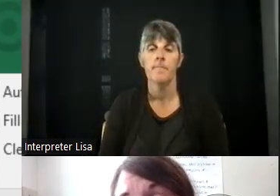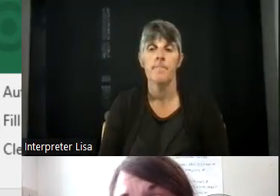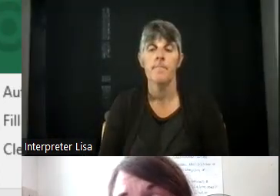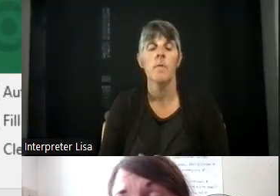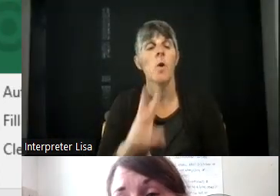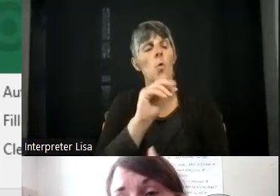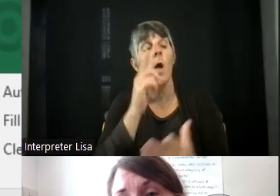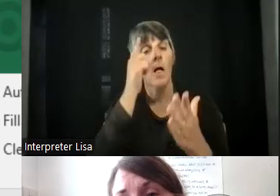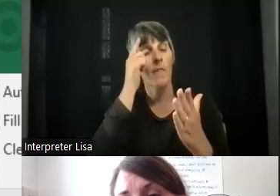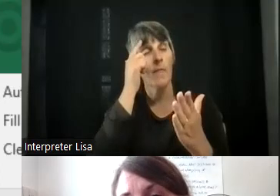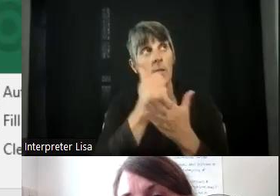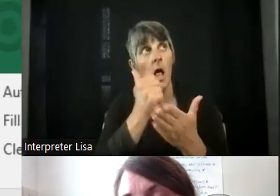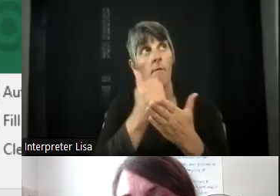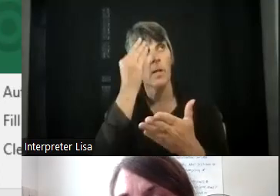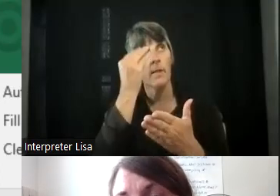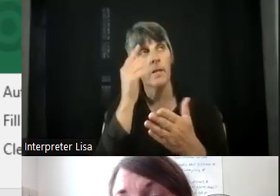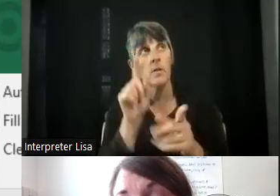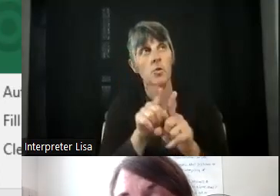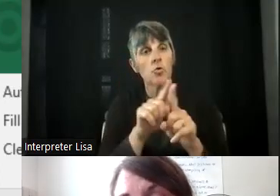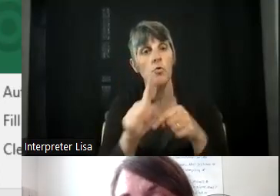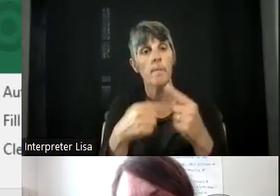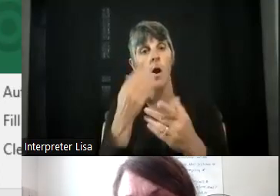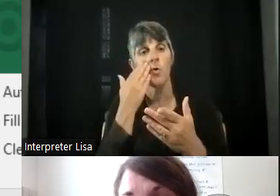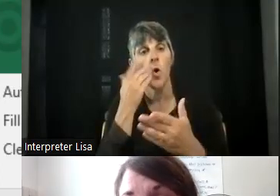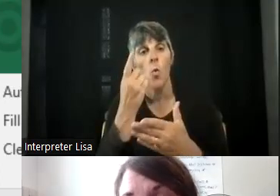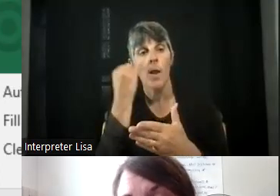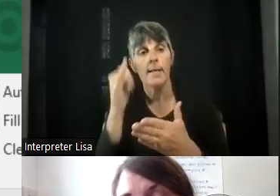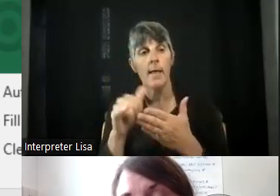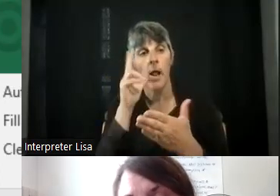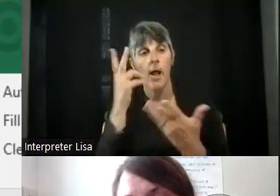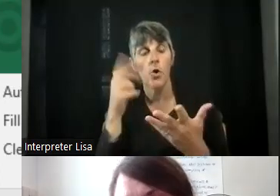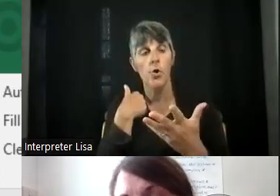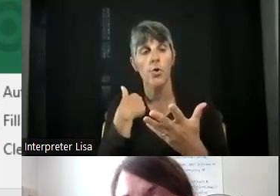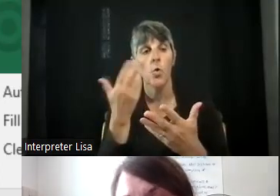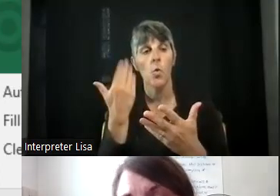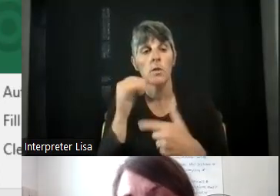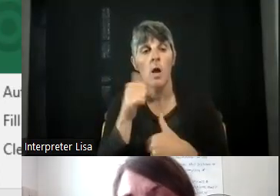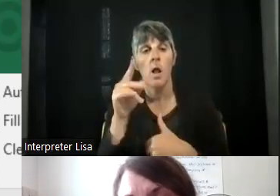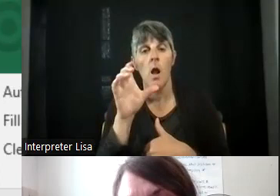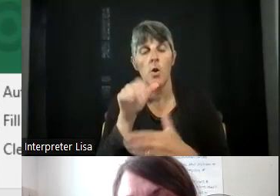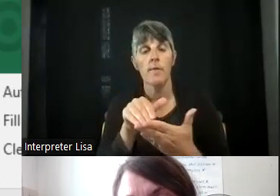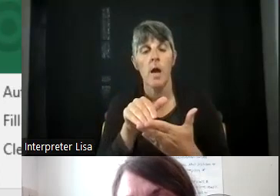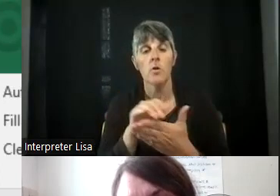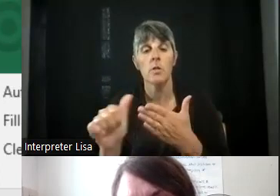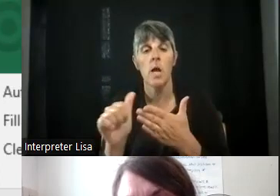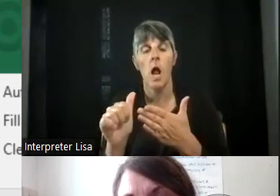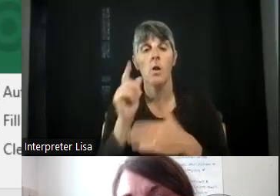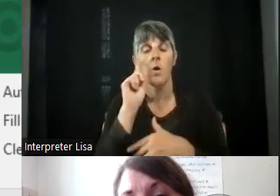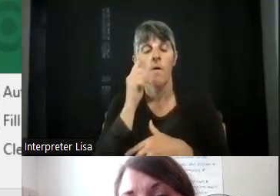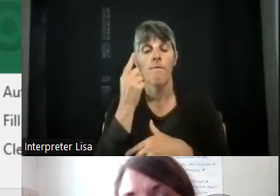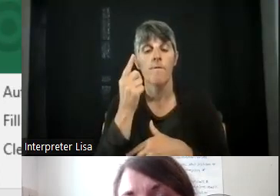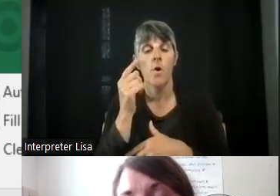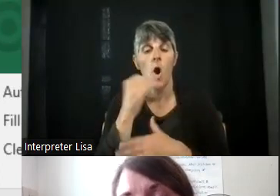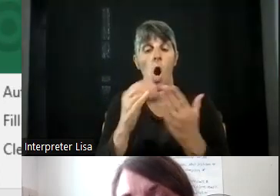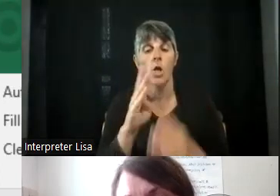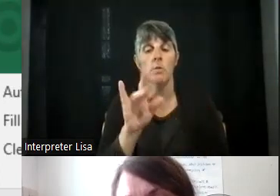Well, that's helpful to think too about. One idea I heard was another $100,000 round for Arts